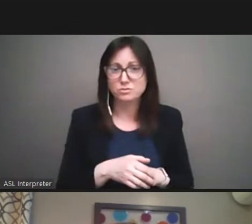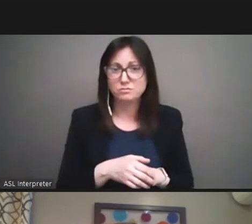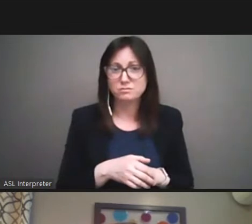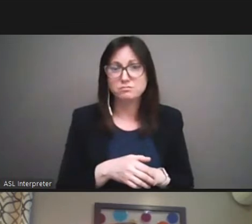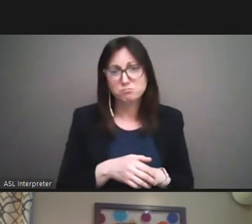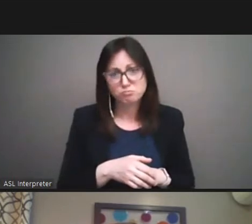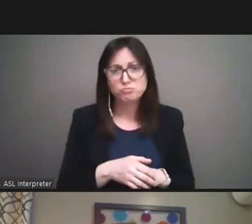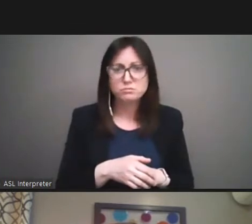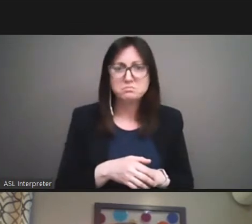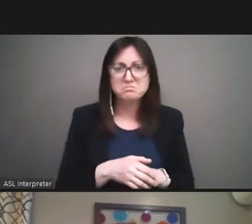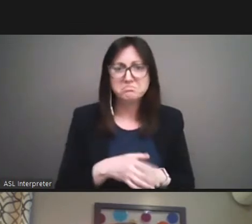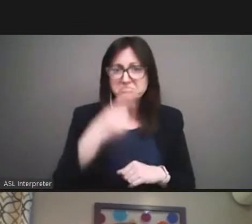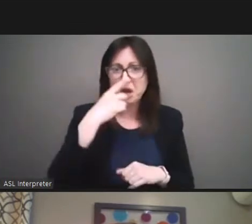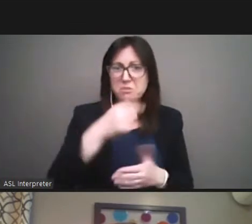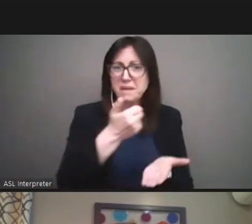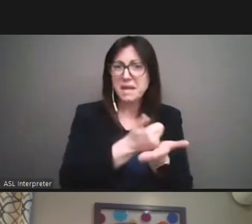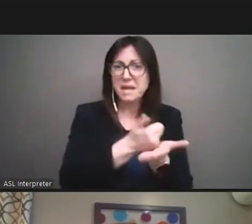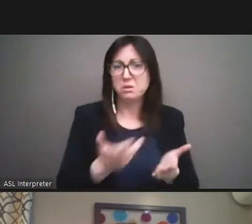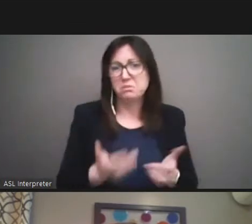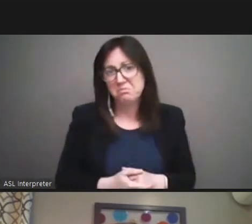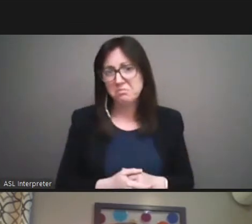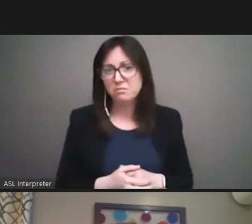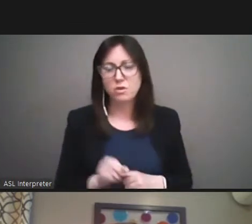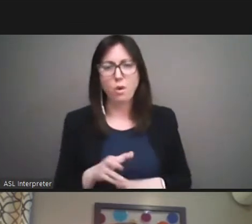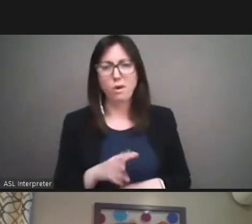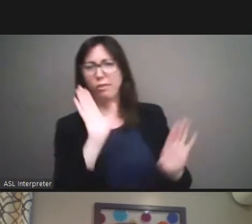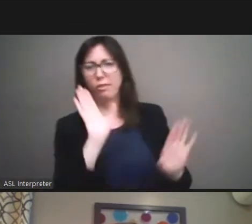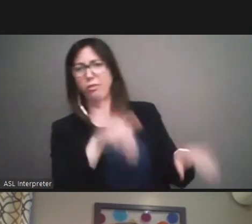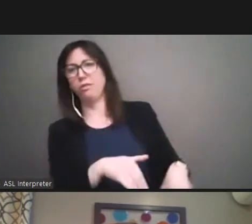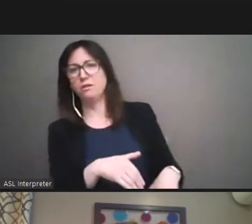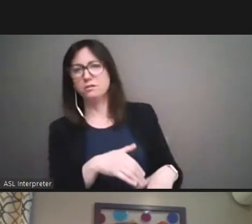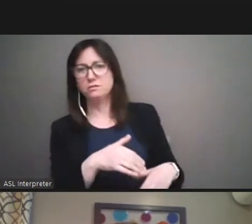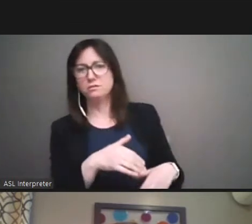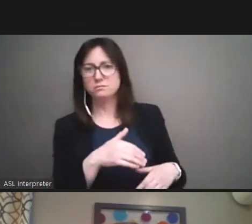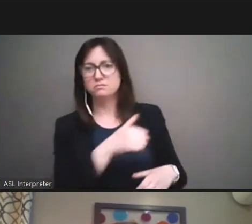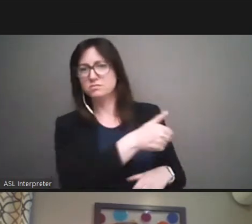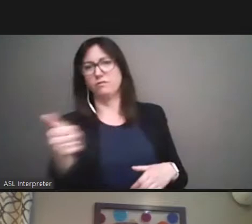of helping one another, or are we not going to?